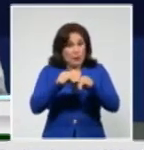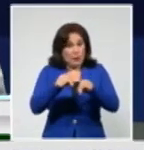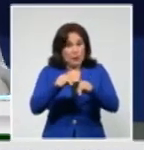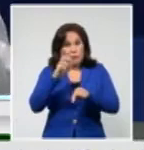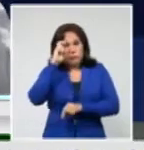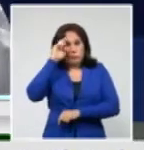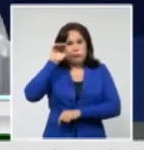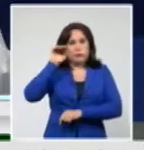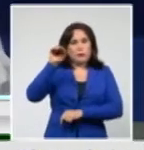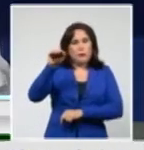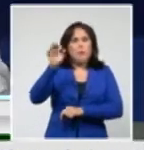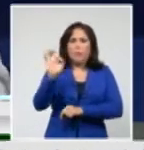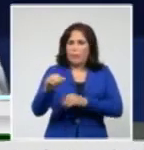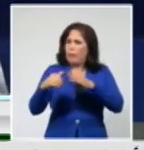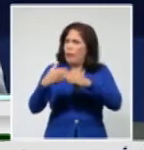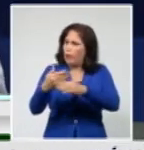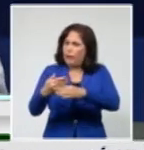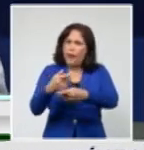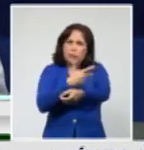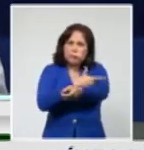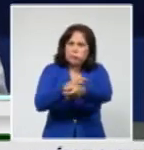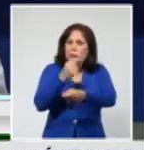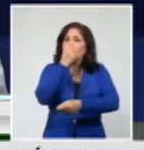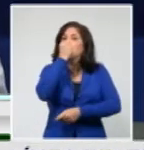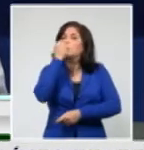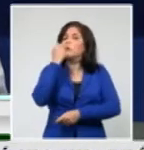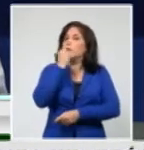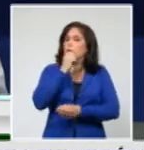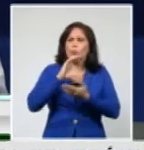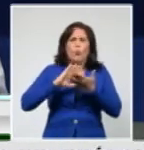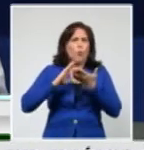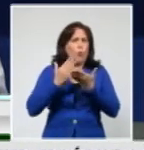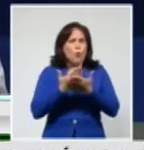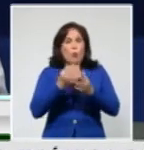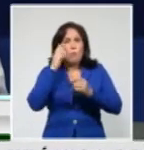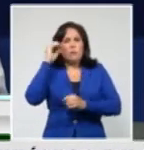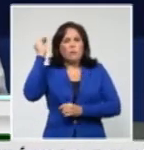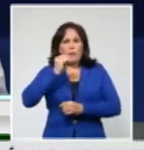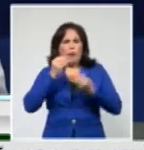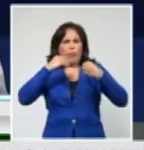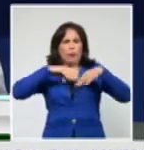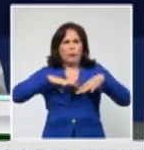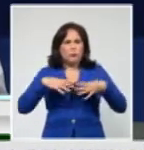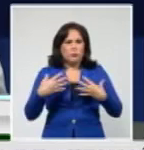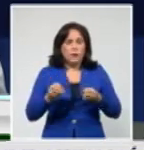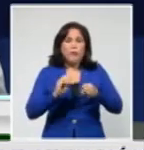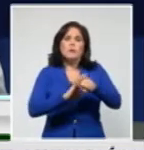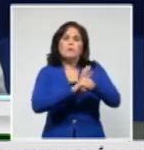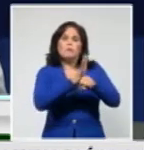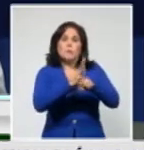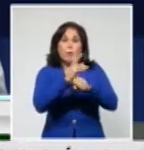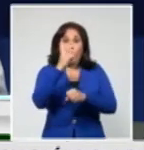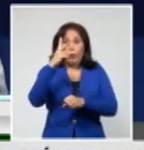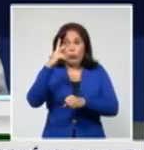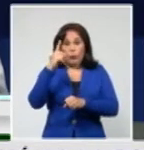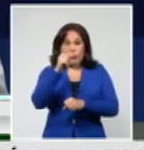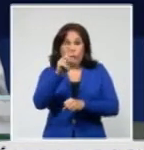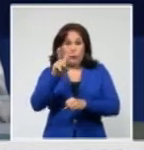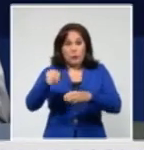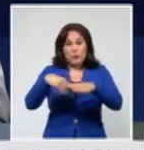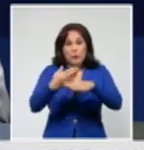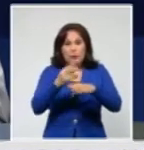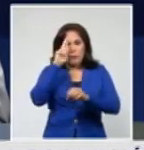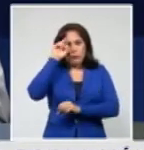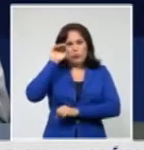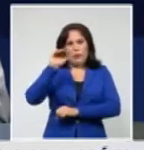Holguín. He suffered from pre-existing health conditions and was transferred to a hospital in Banes.